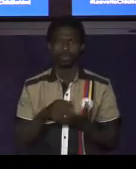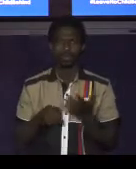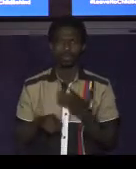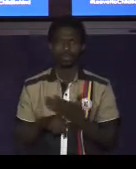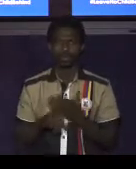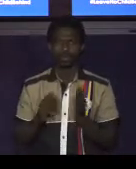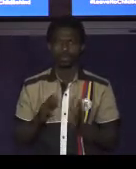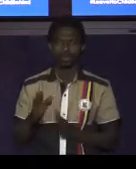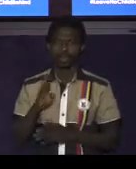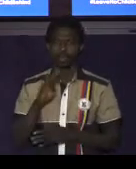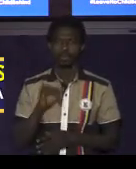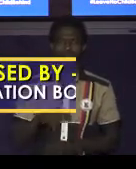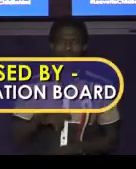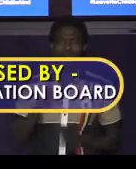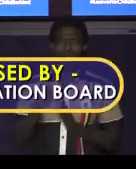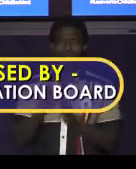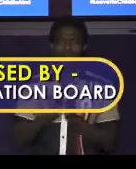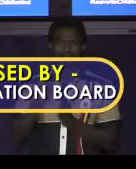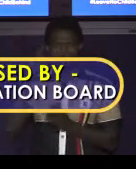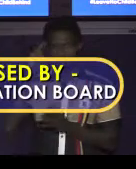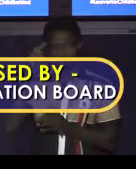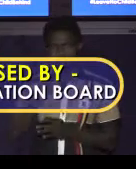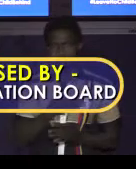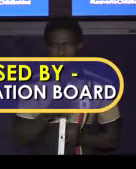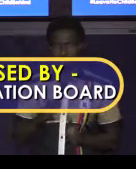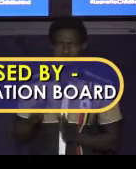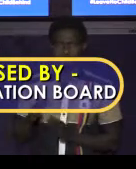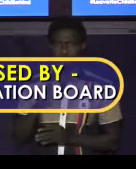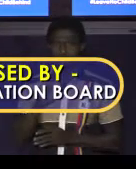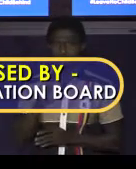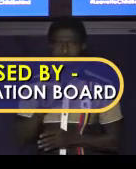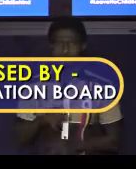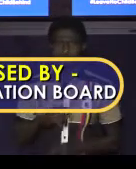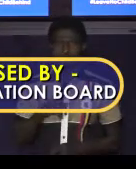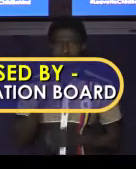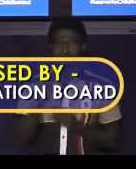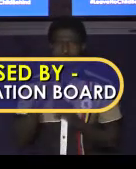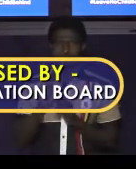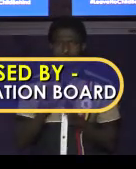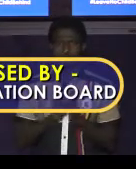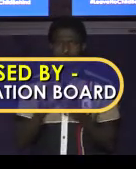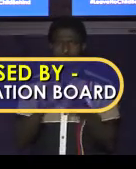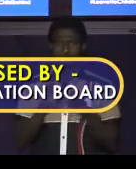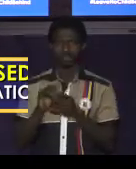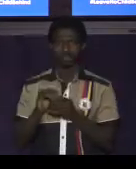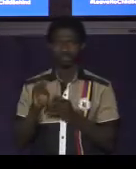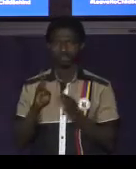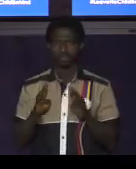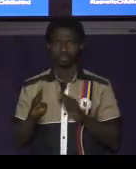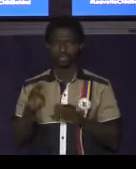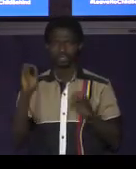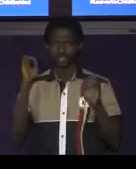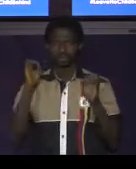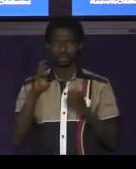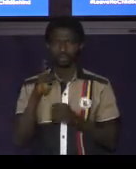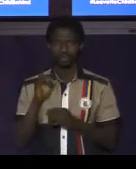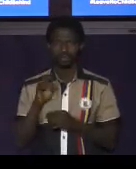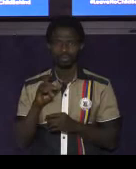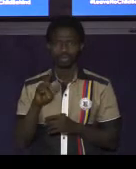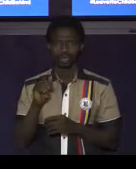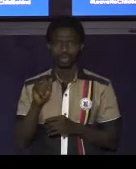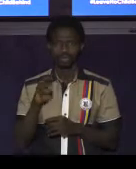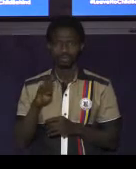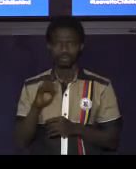program organized by Lagos State Government and packaged by the Lagos State Universal Basic Education Board,